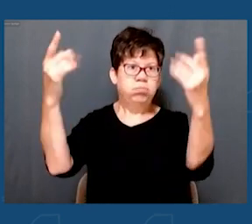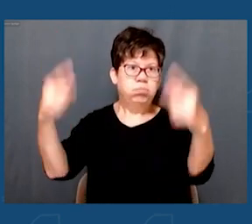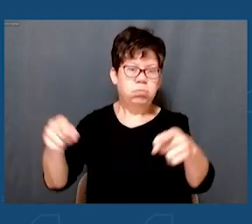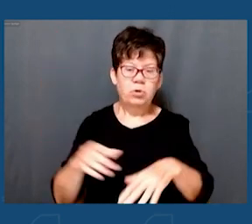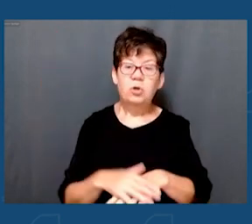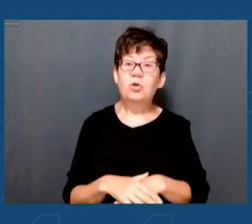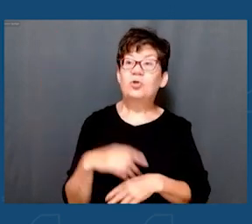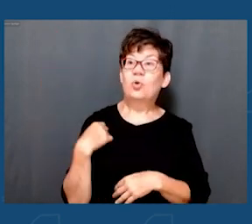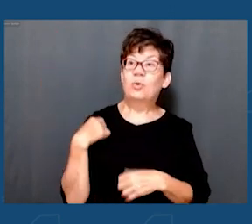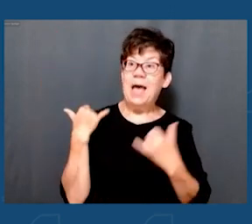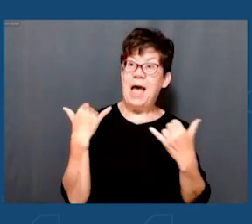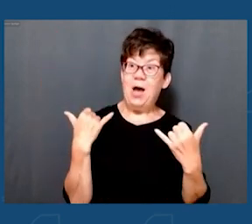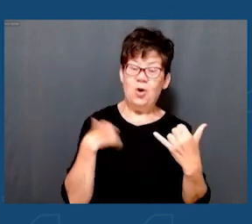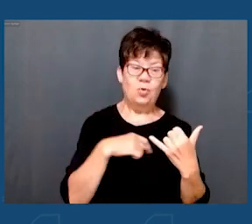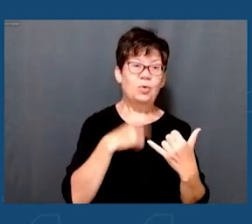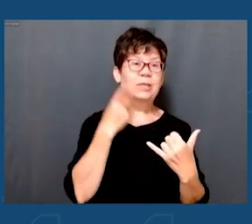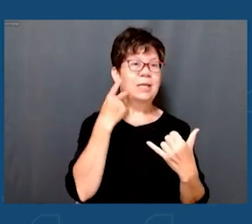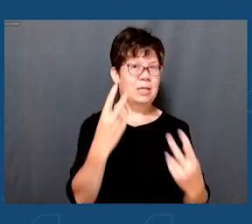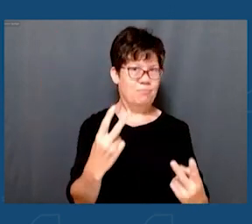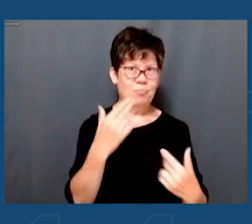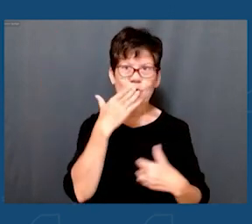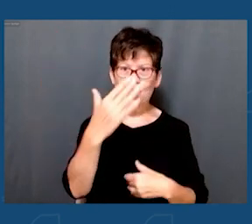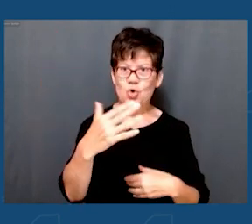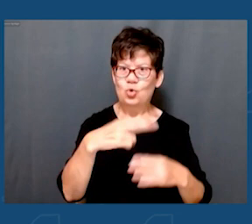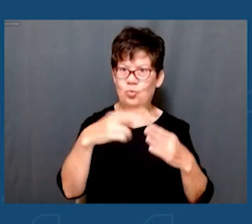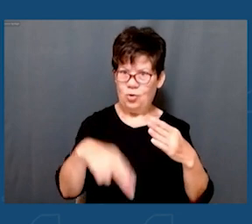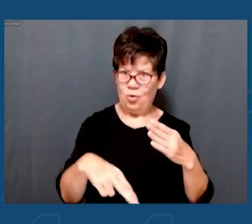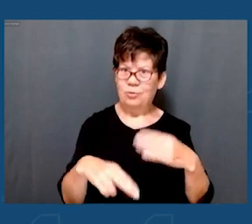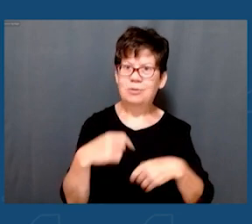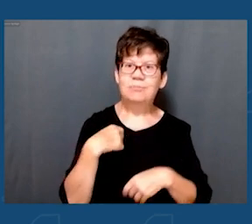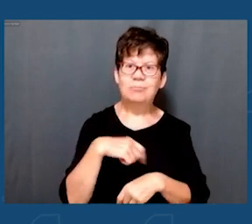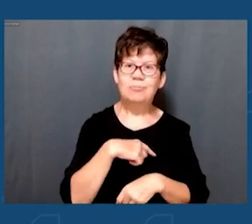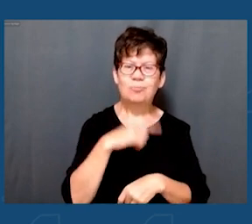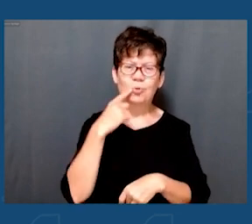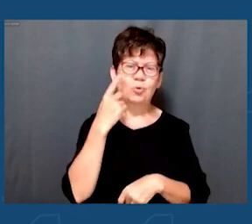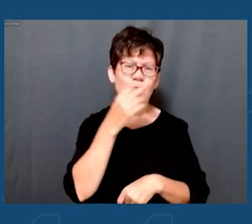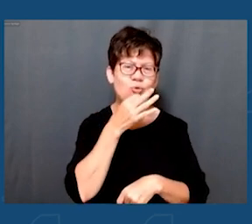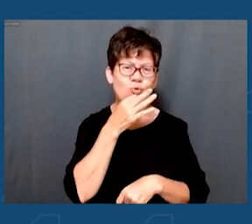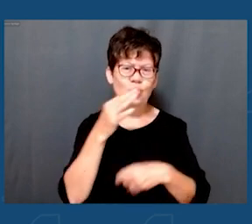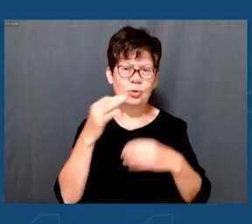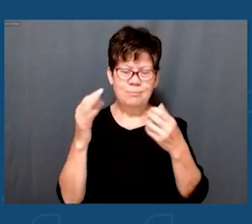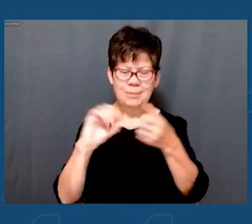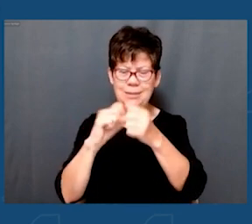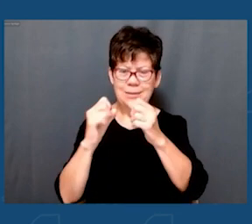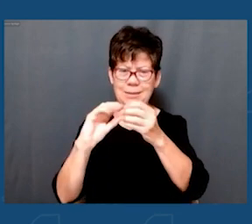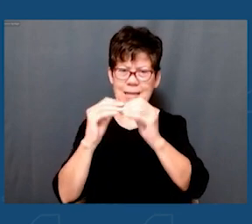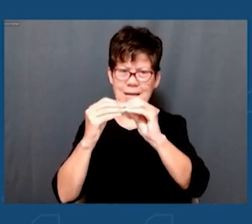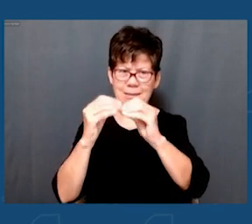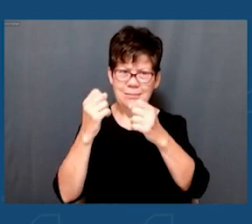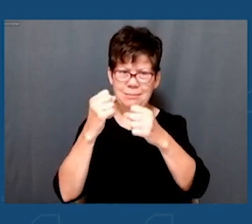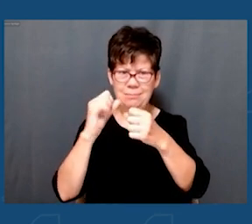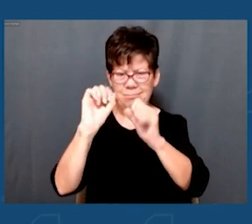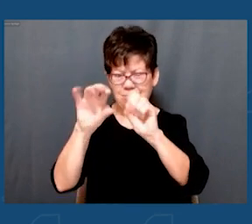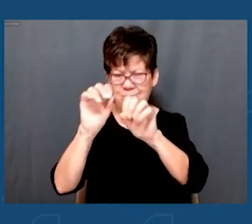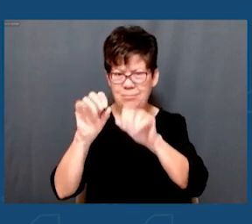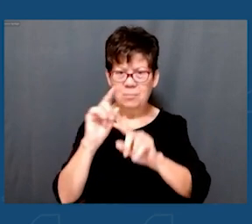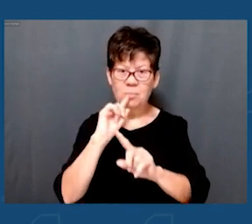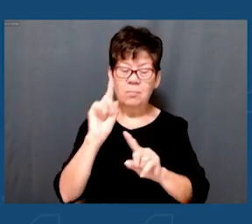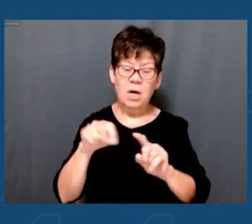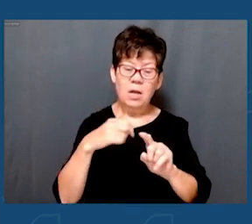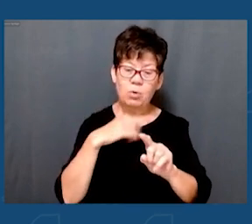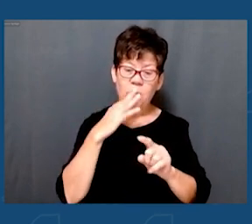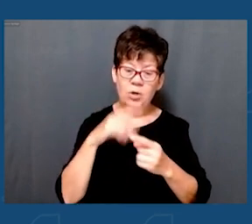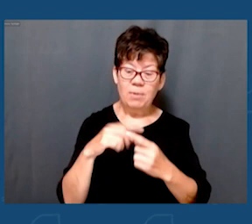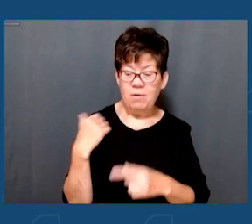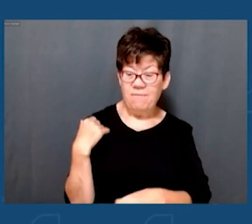moment, we'll go over some of those statistics on gun seizures. But at this point, I want to talk about something that happened just Friday. 4 days